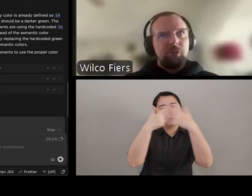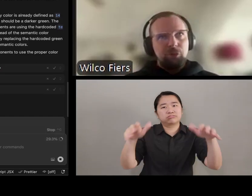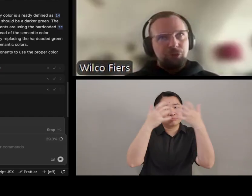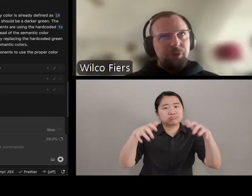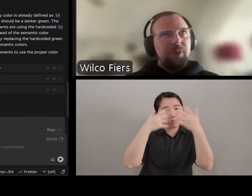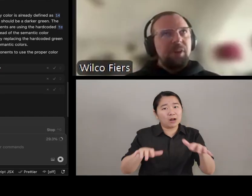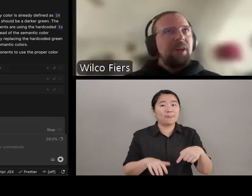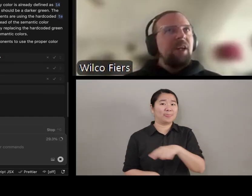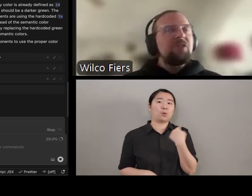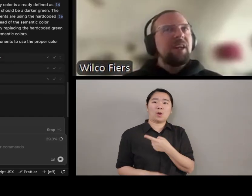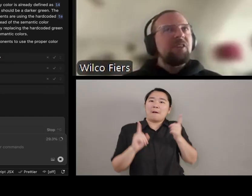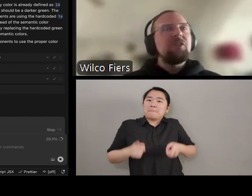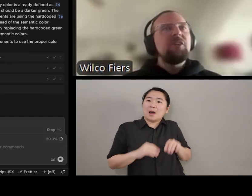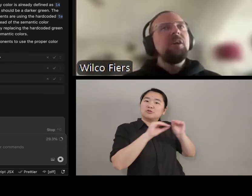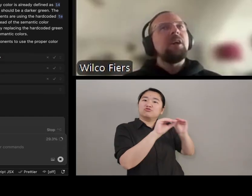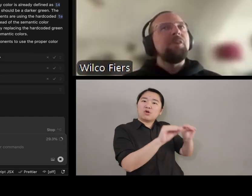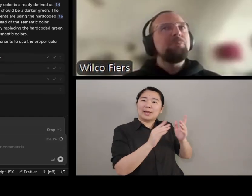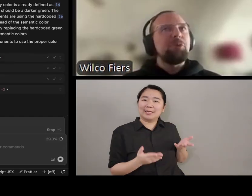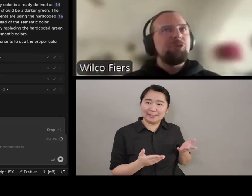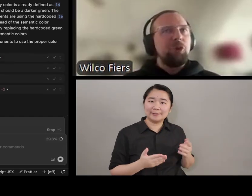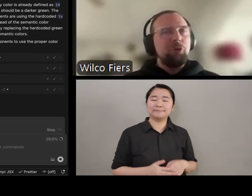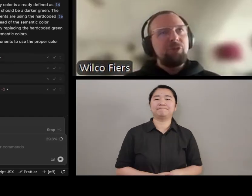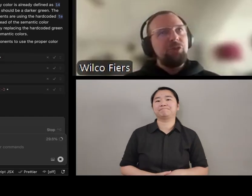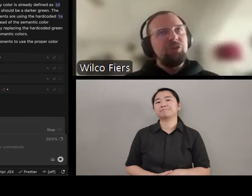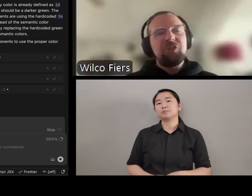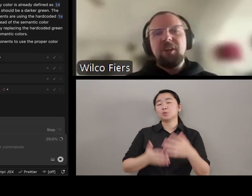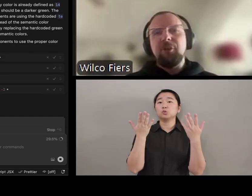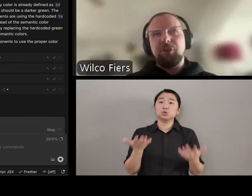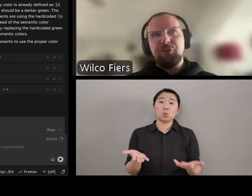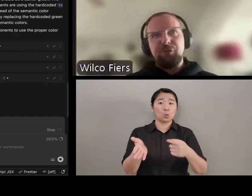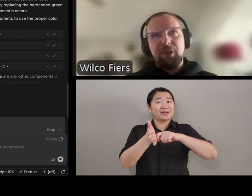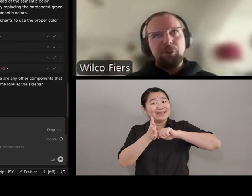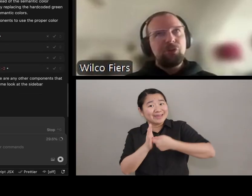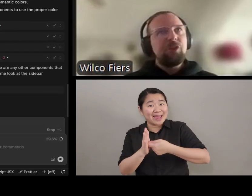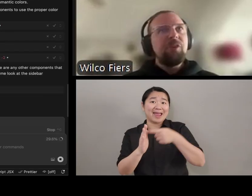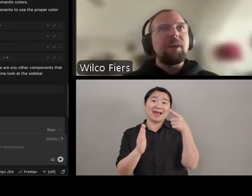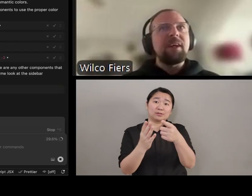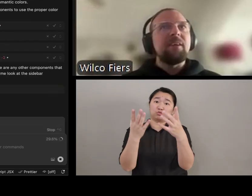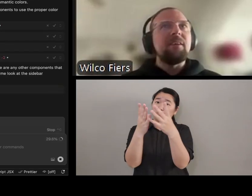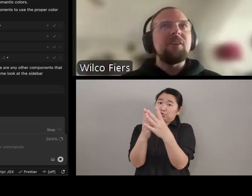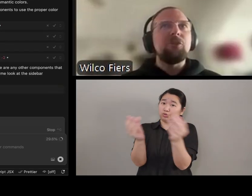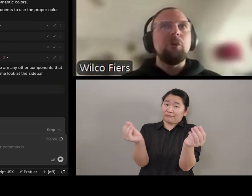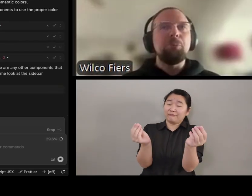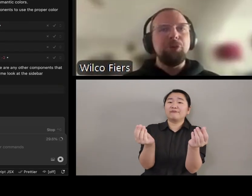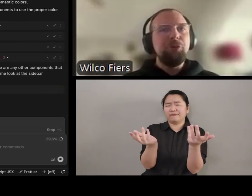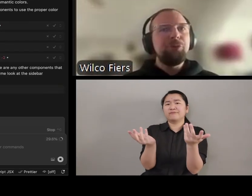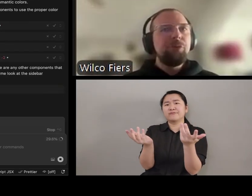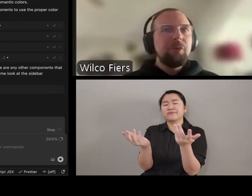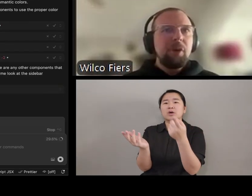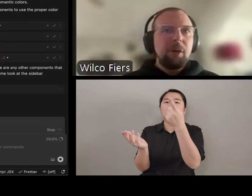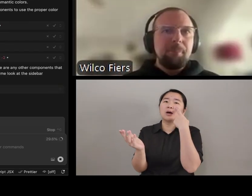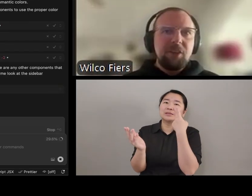this solution is that this puts code solutions in front of developers that can get to